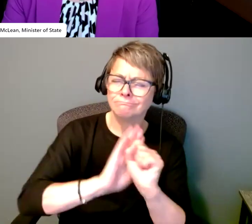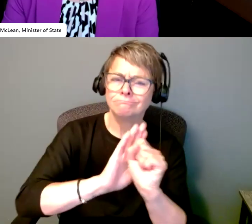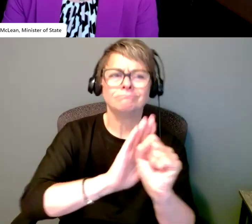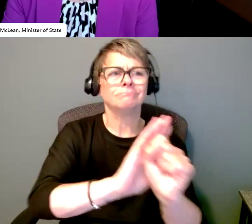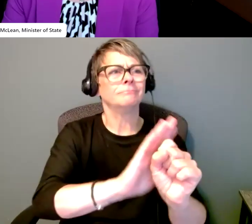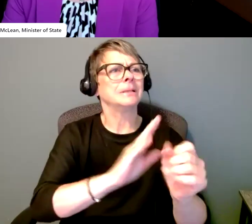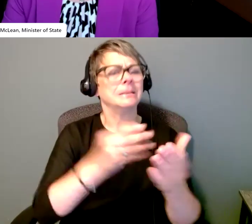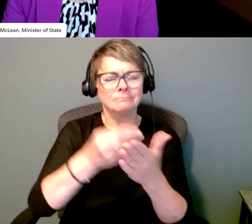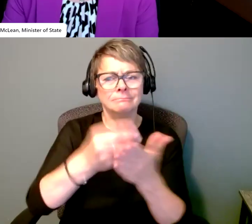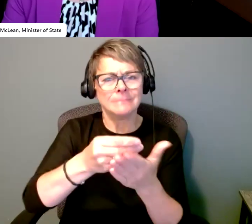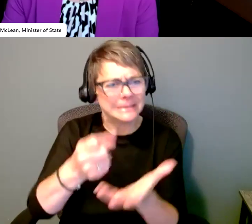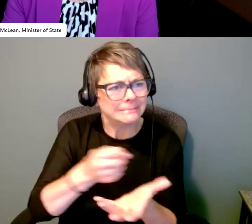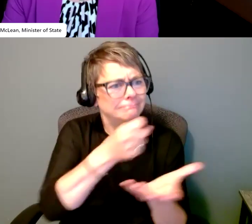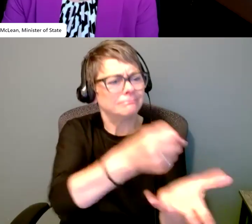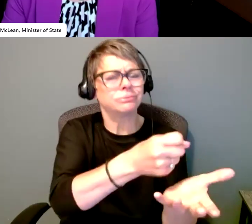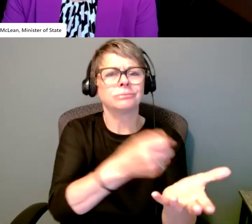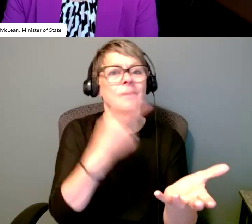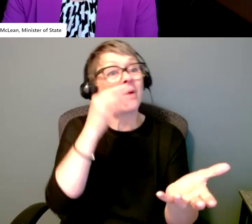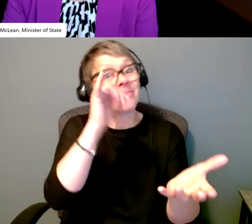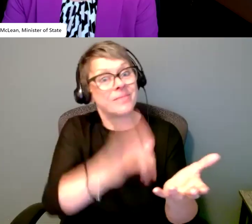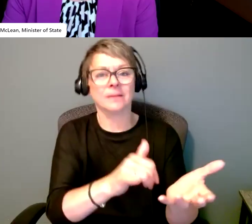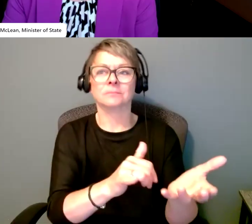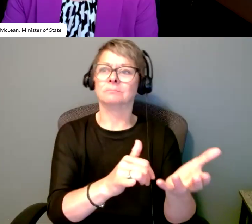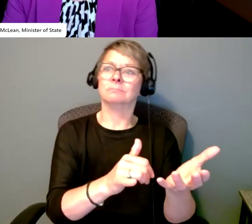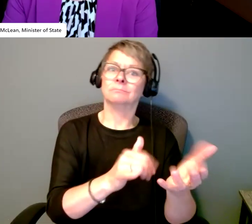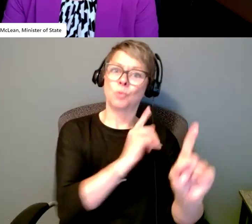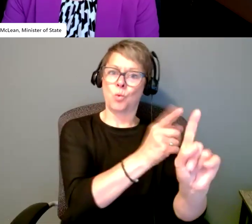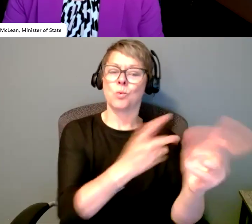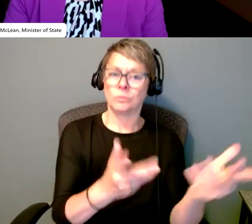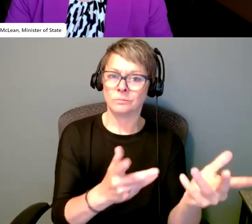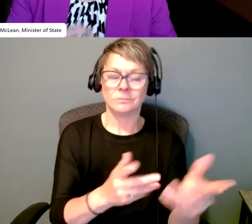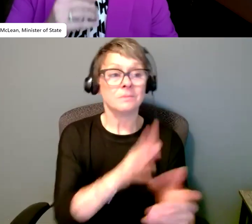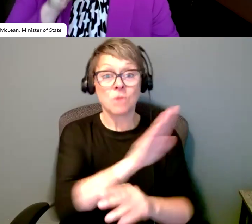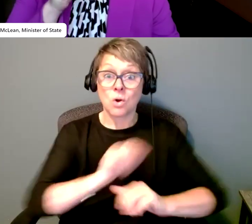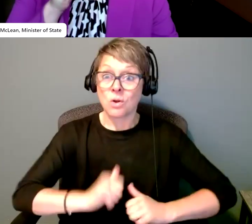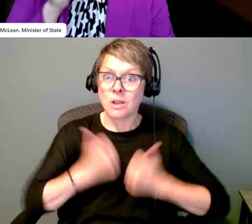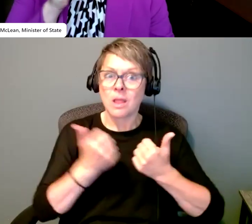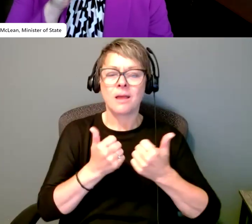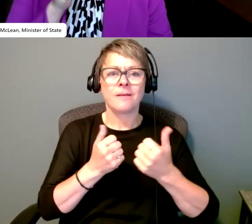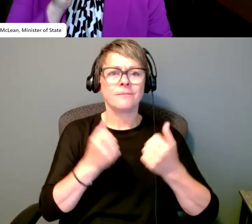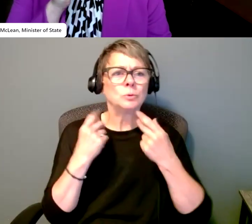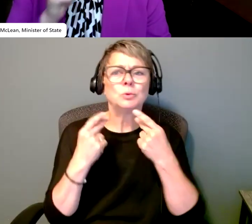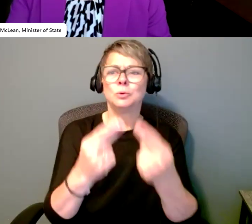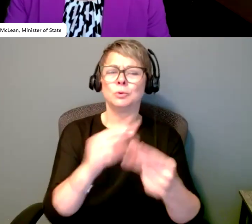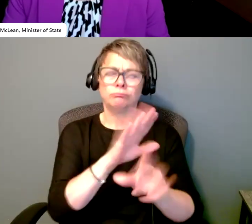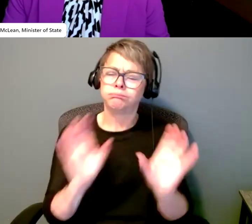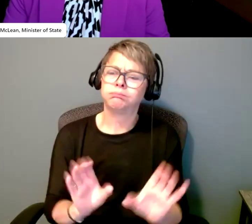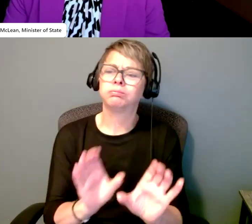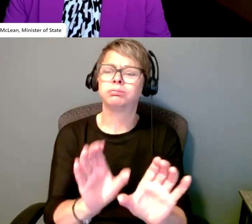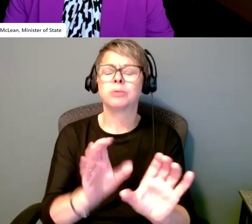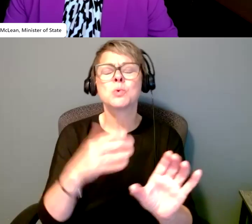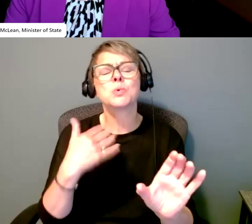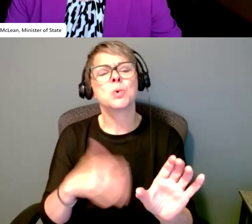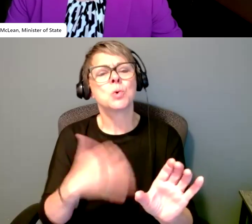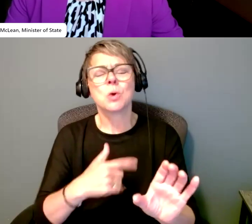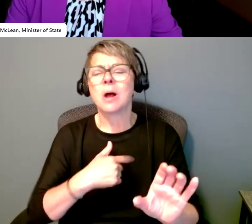to dedicate to the issue. The contributions that she made over a lifetime are immense, and it's a privilege to have had worked alongside